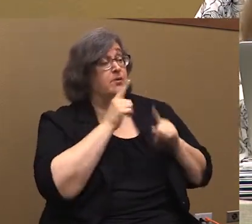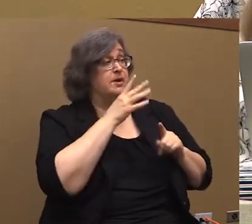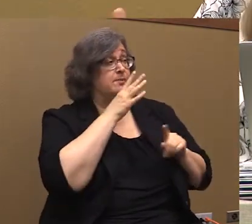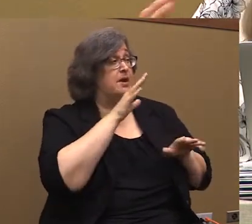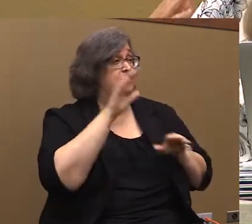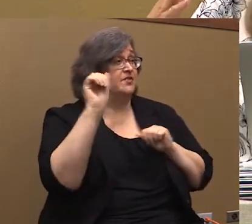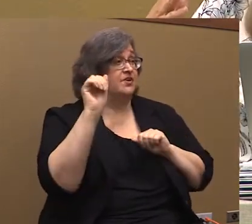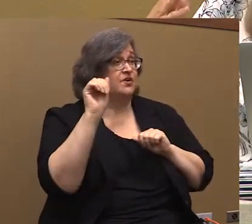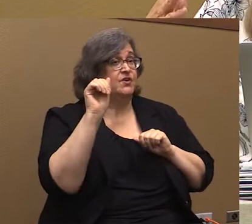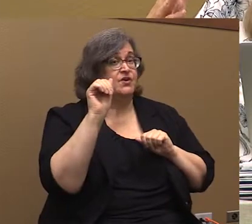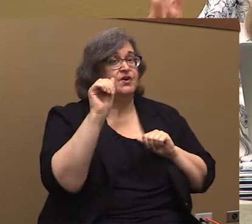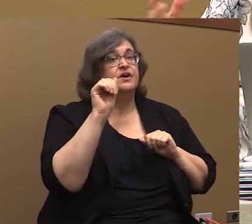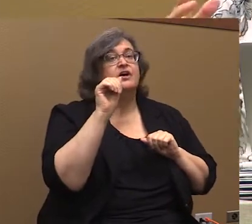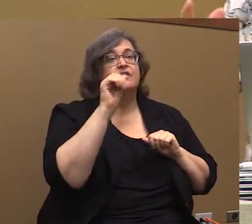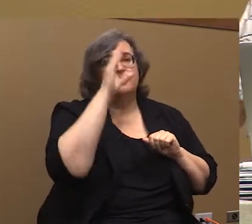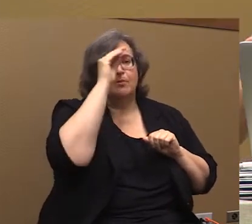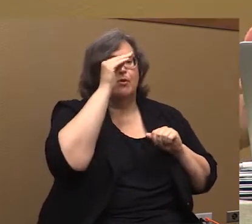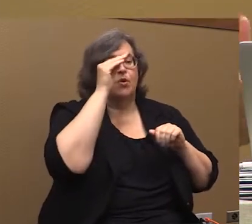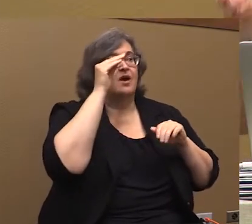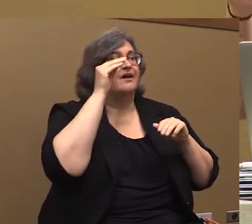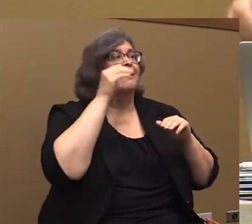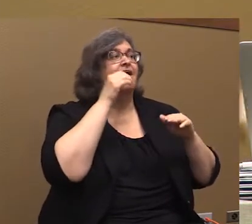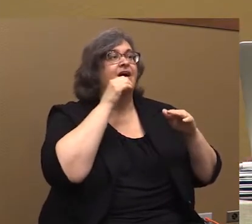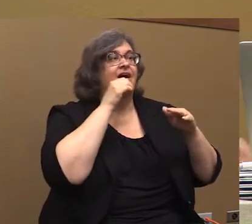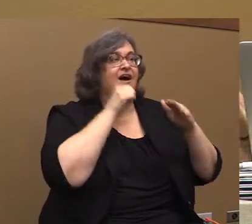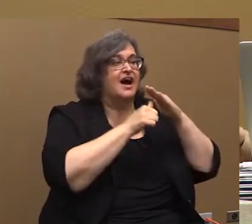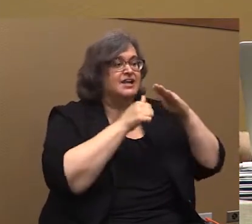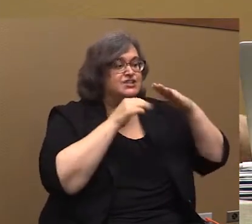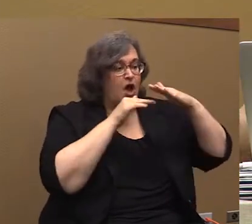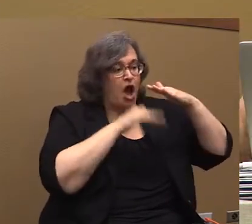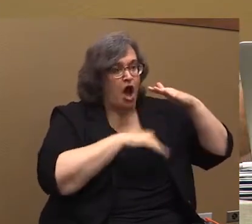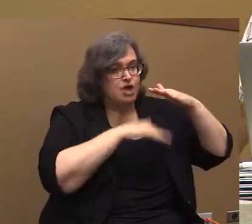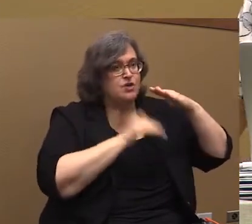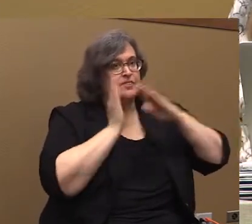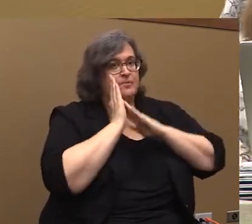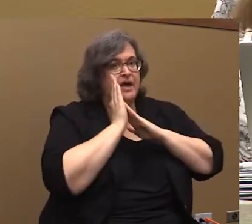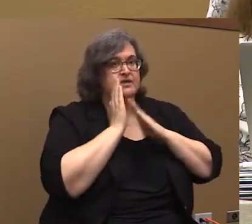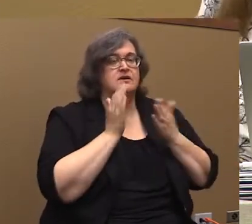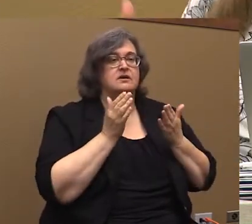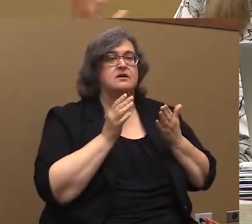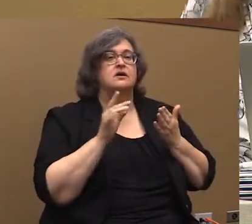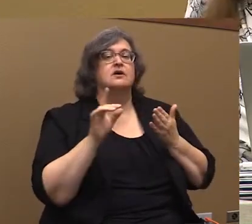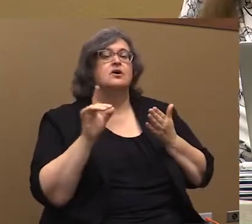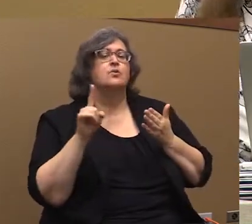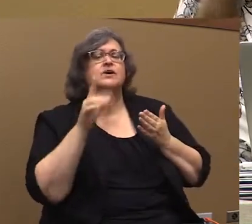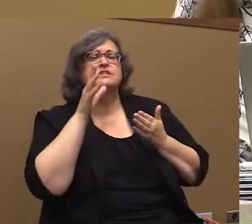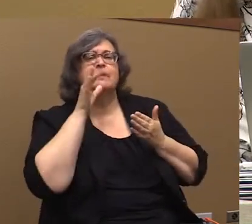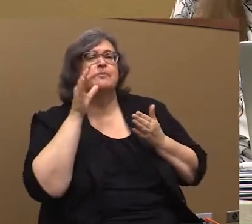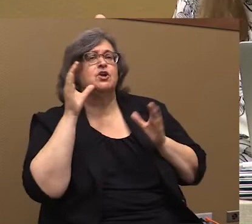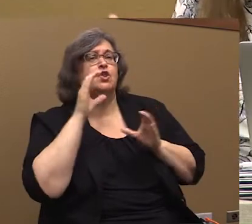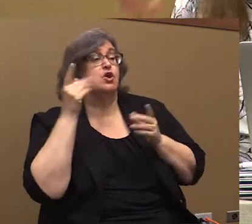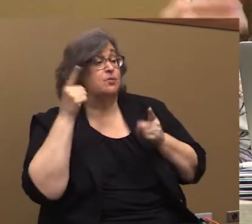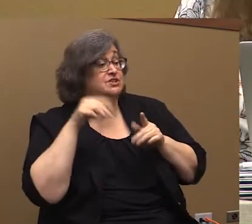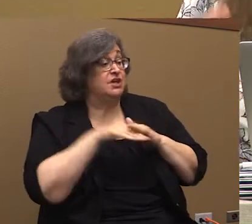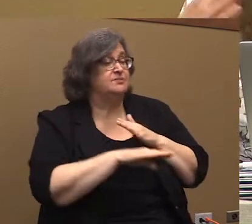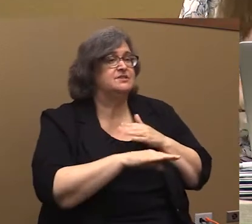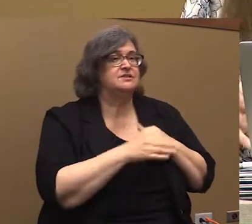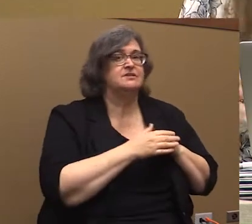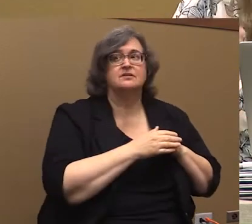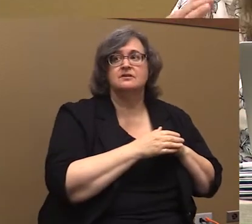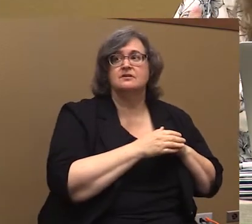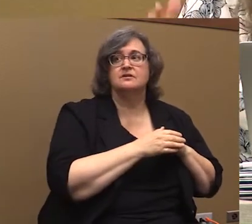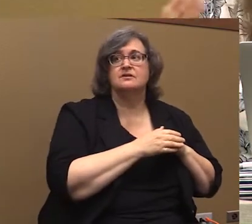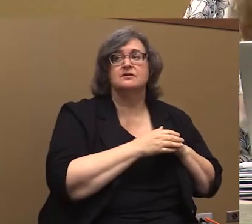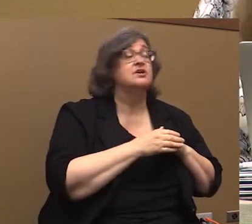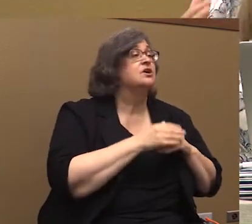bed, and then when mom leaves, he hides under the bed, and mom comes back, and where's mom going to look? But going to